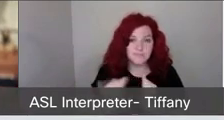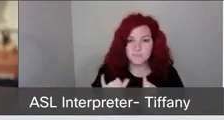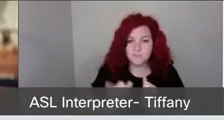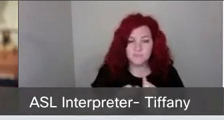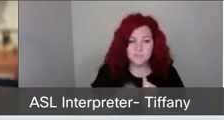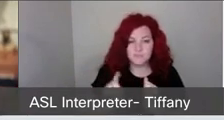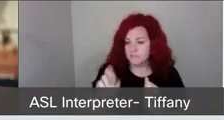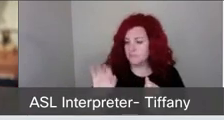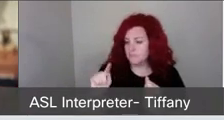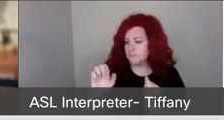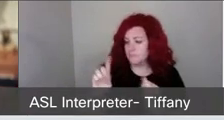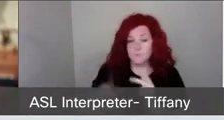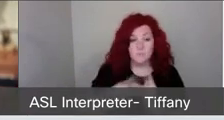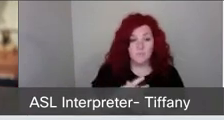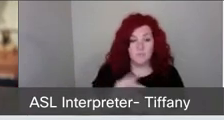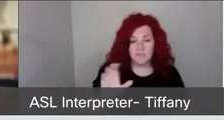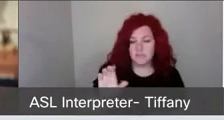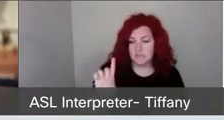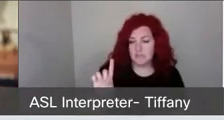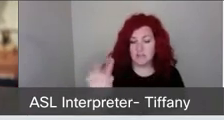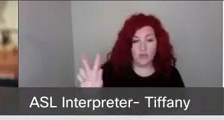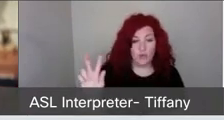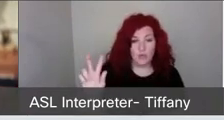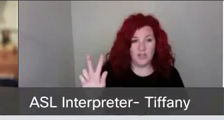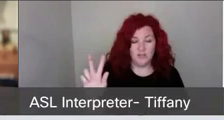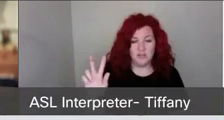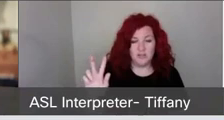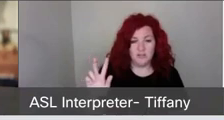draft version of CD3 brings in racially